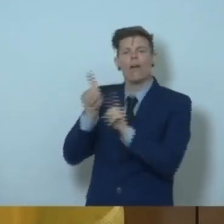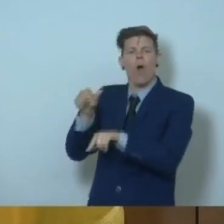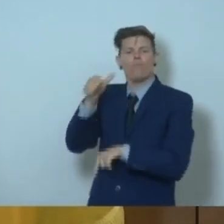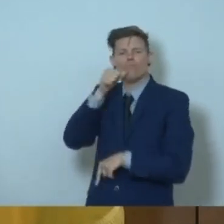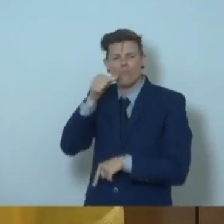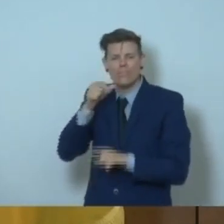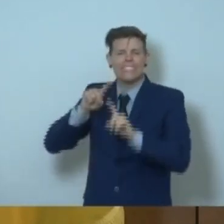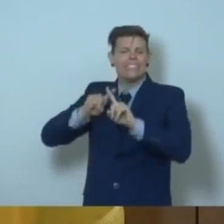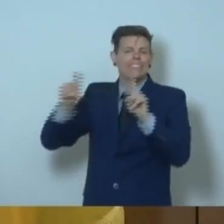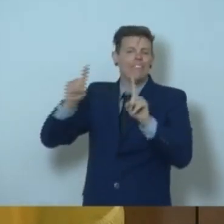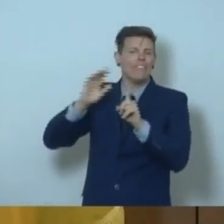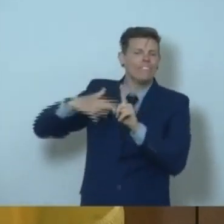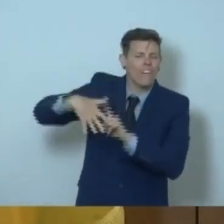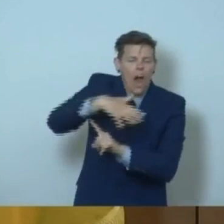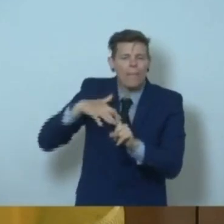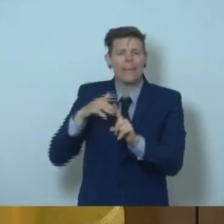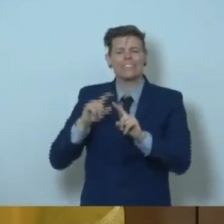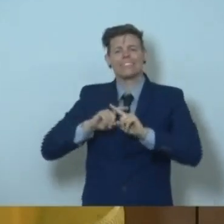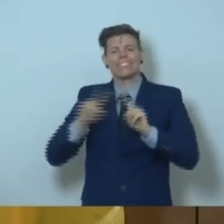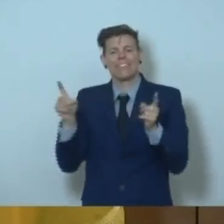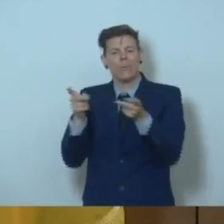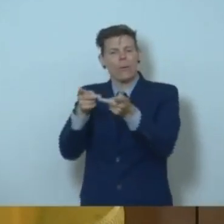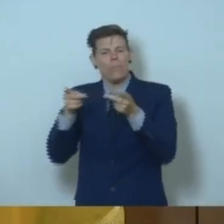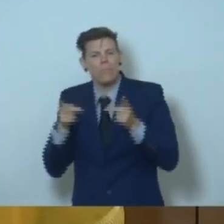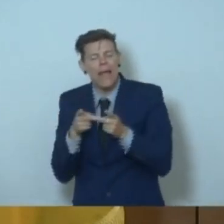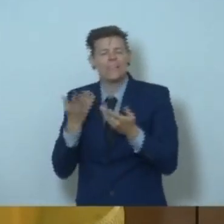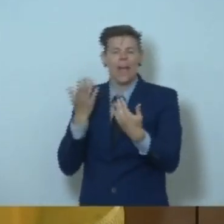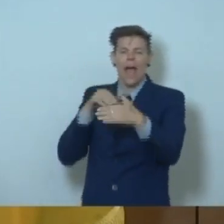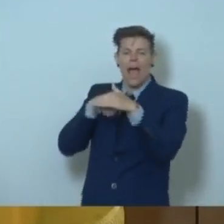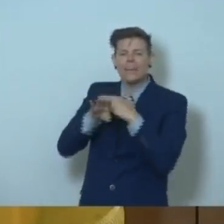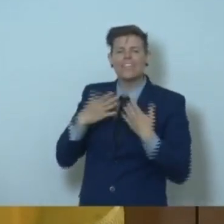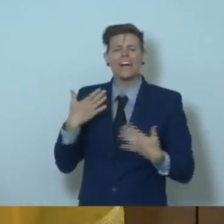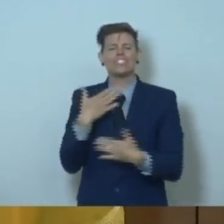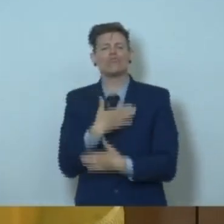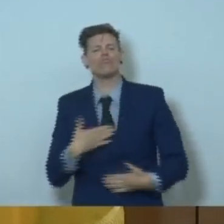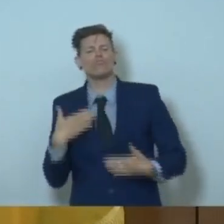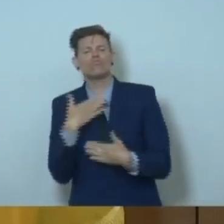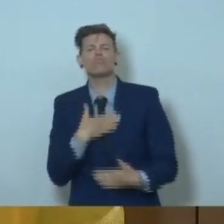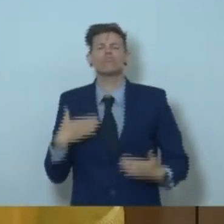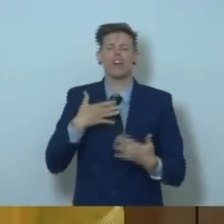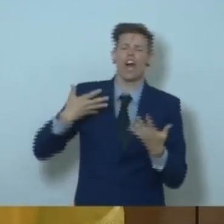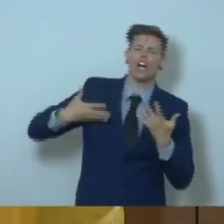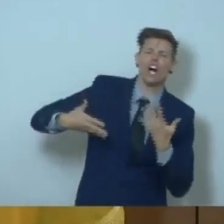and a different place for me to have access to entertainment. And we